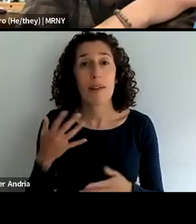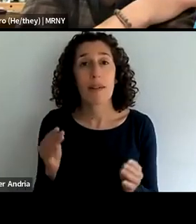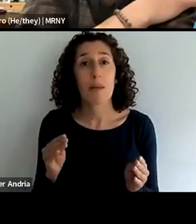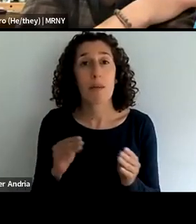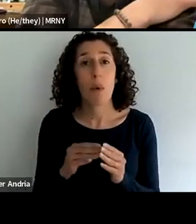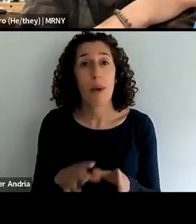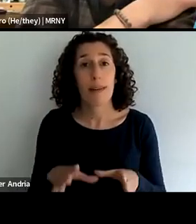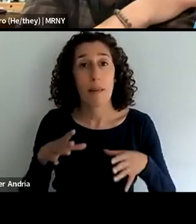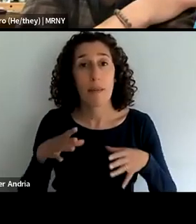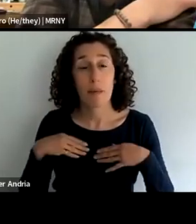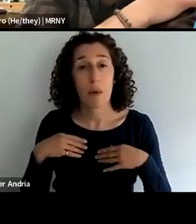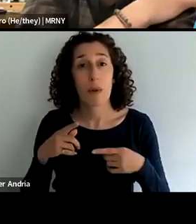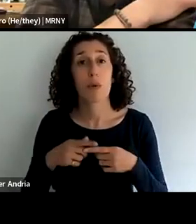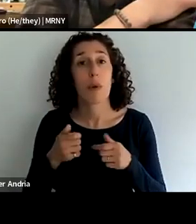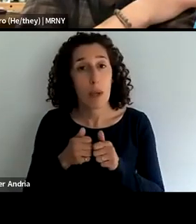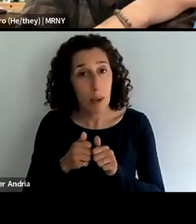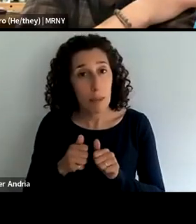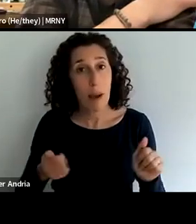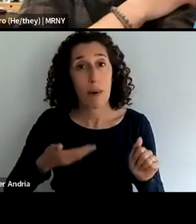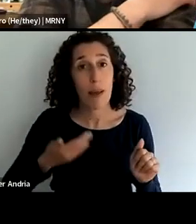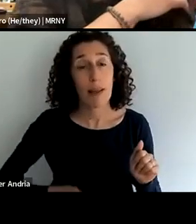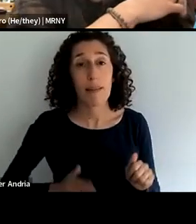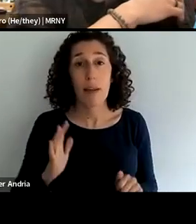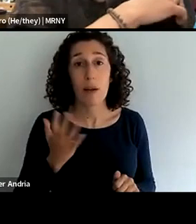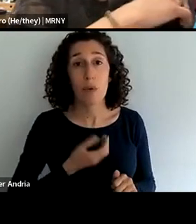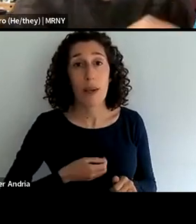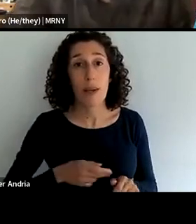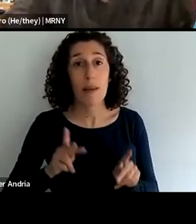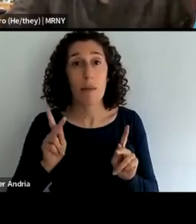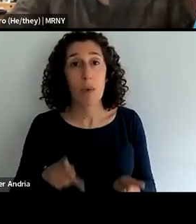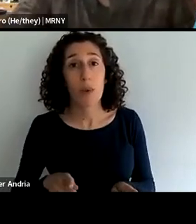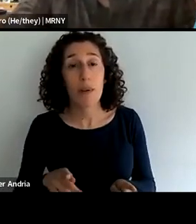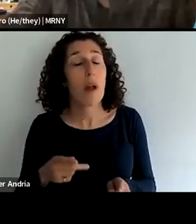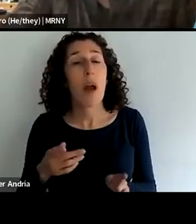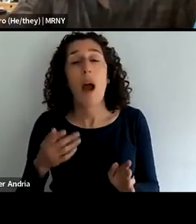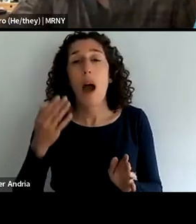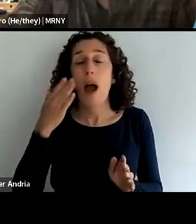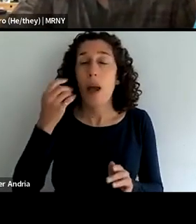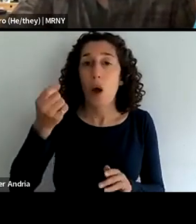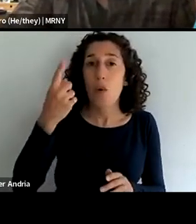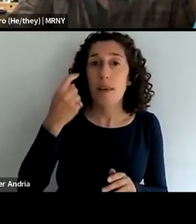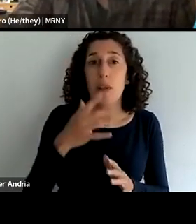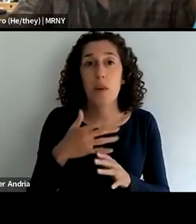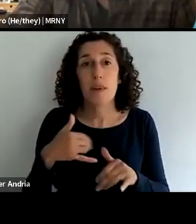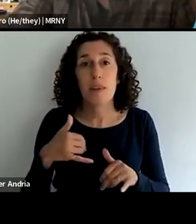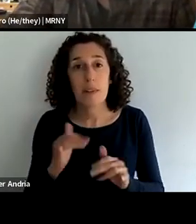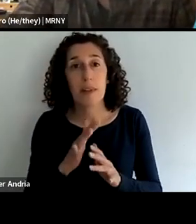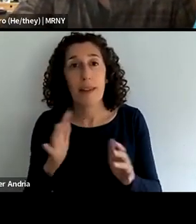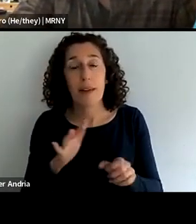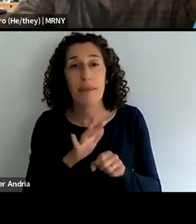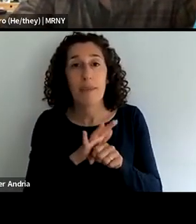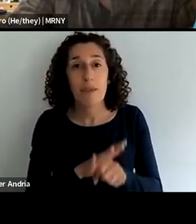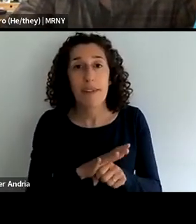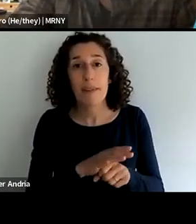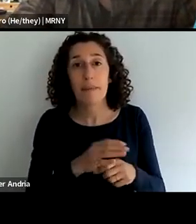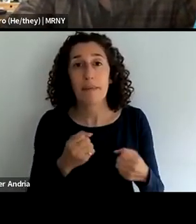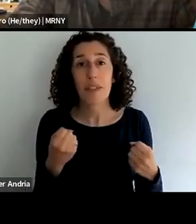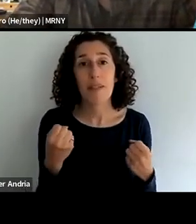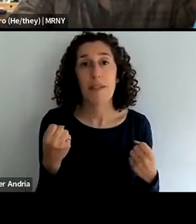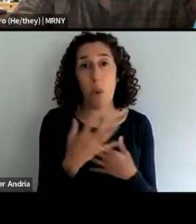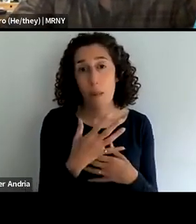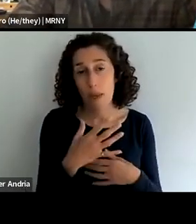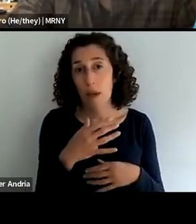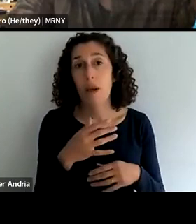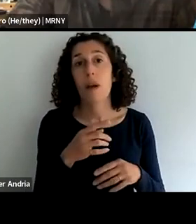come out as a trans person. Like that, again, not like this is a very generalized, and there's so much transphobia within the academia that it's like a very general